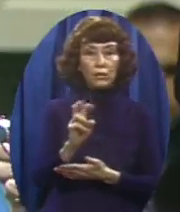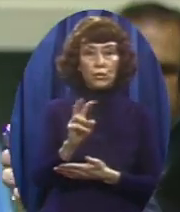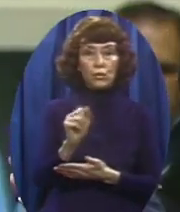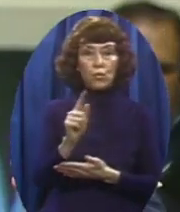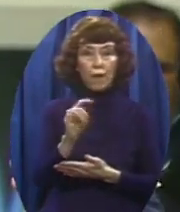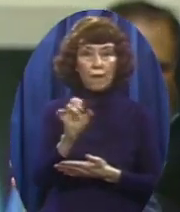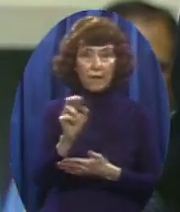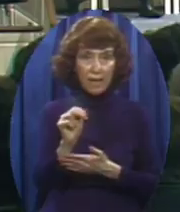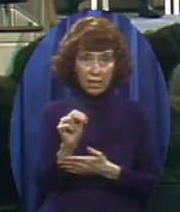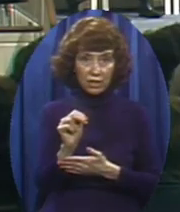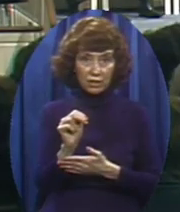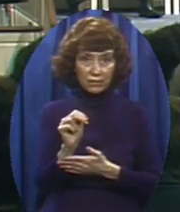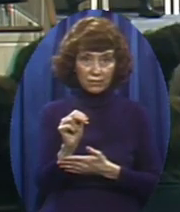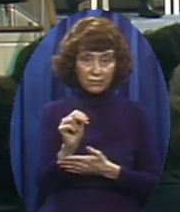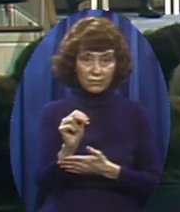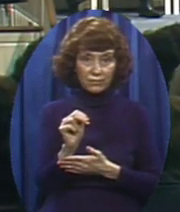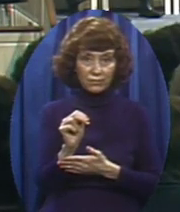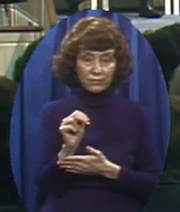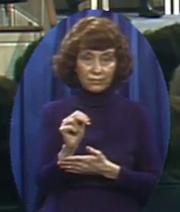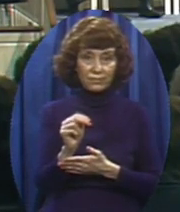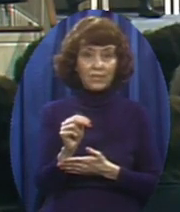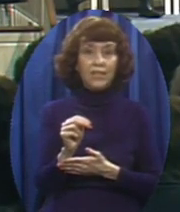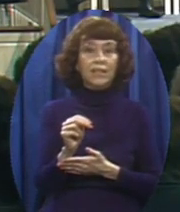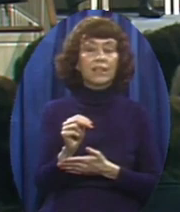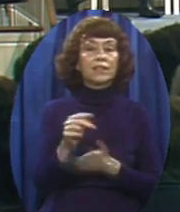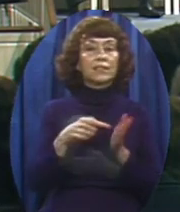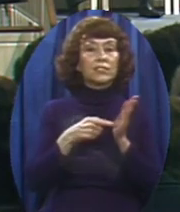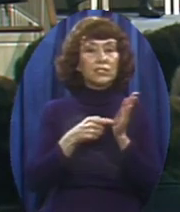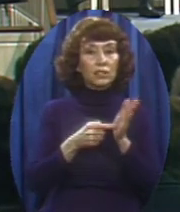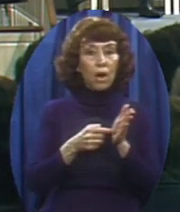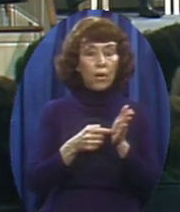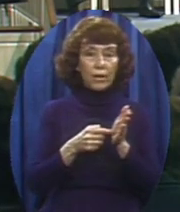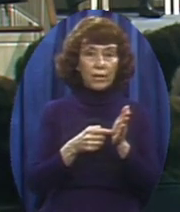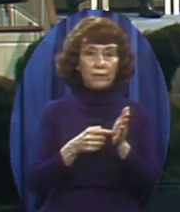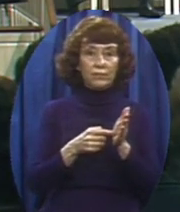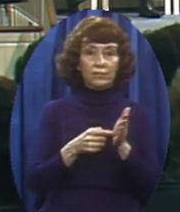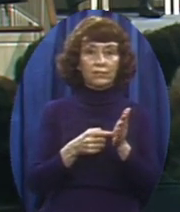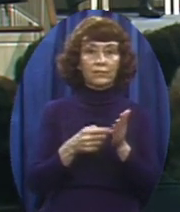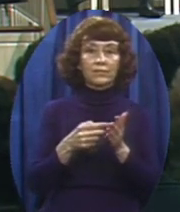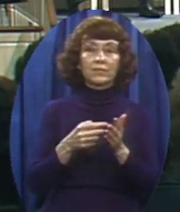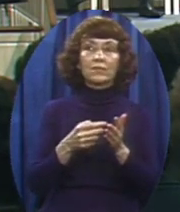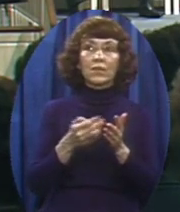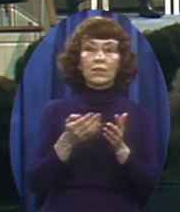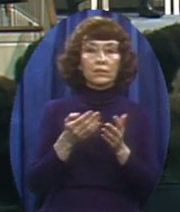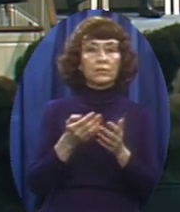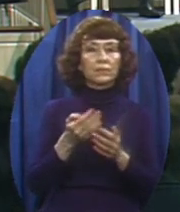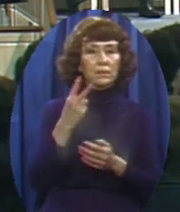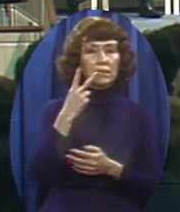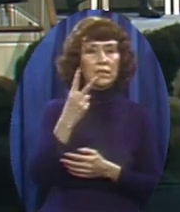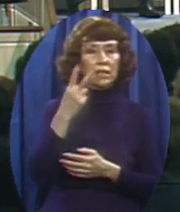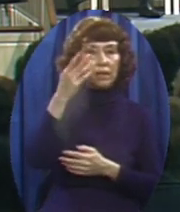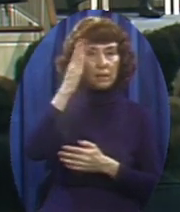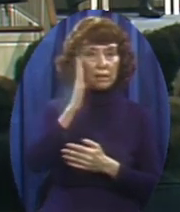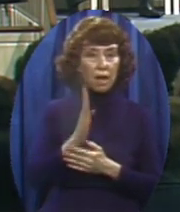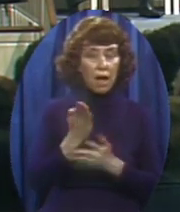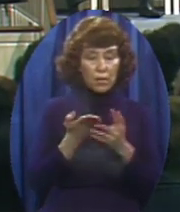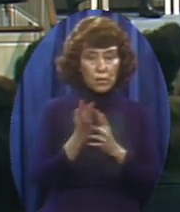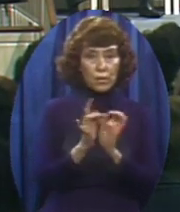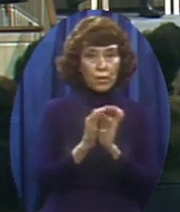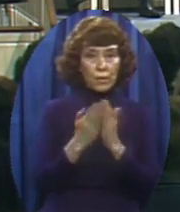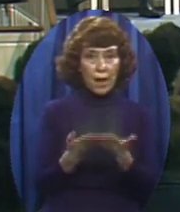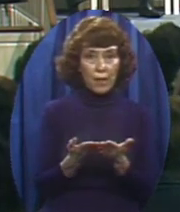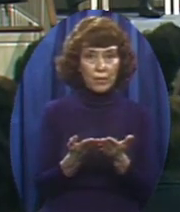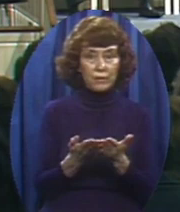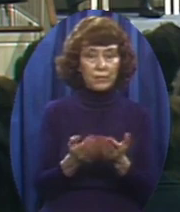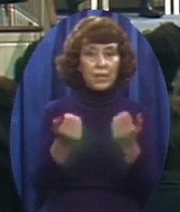and eternal happened. Now, I'll come to a verse in a moment on that. But there are many verses. Salvation is of the Lord. You can quote the